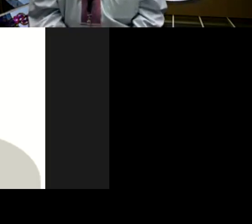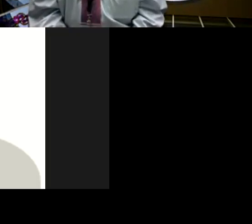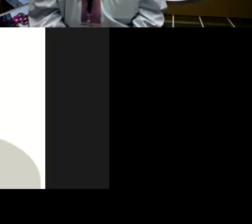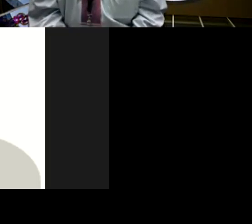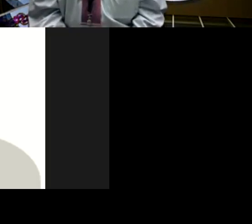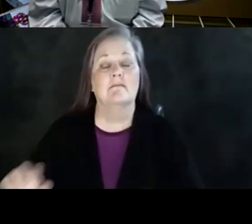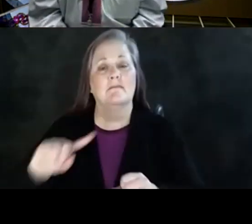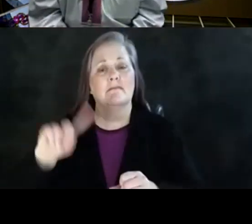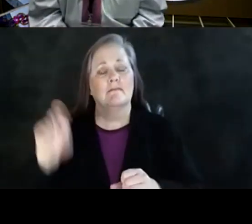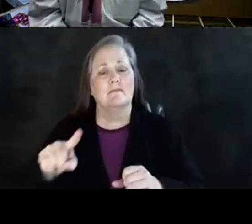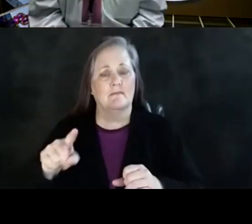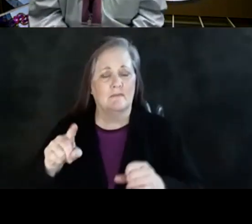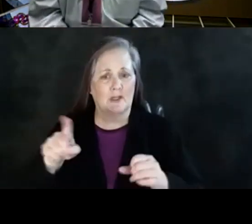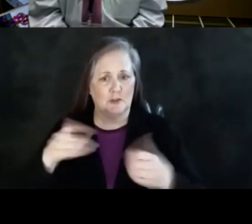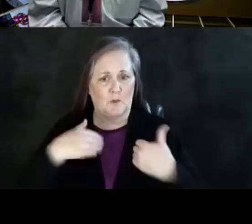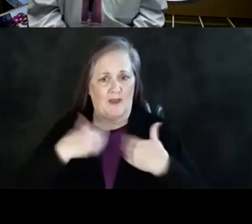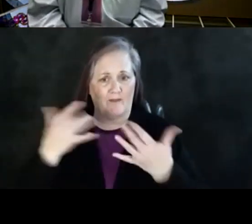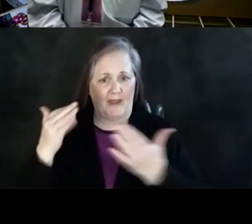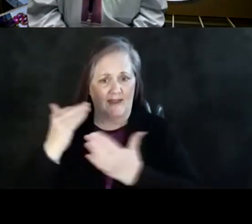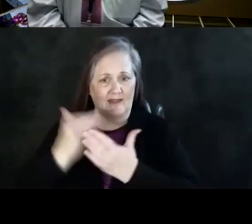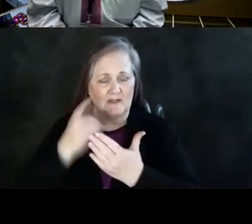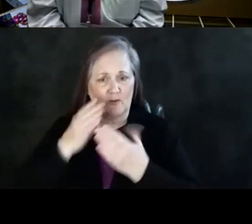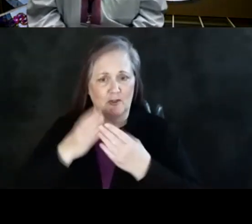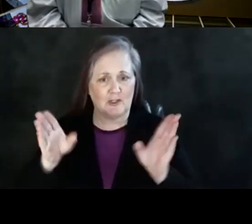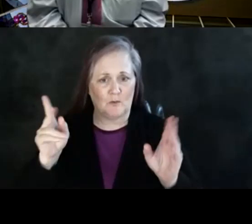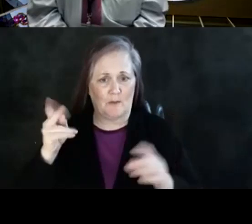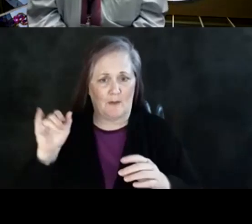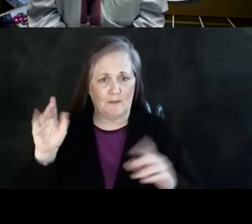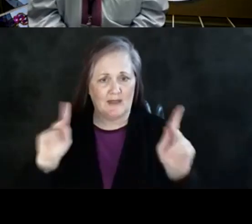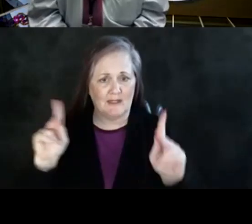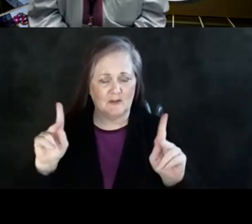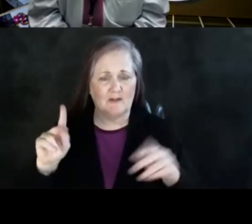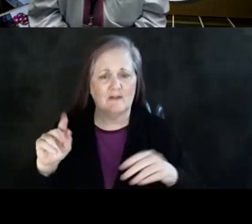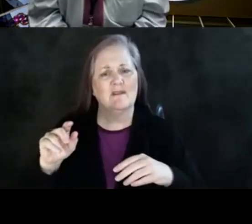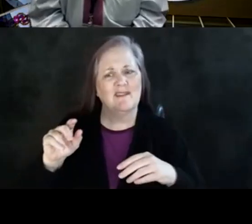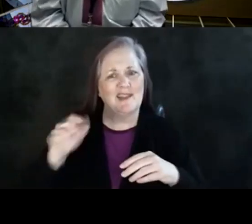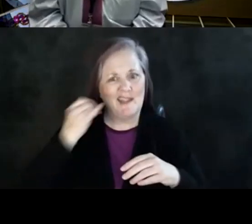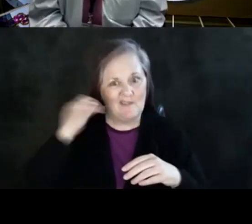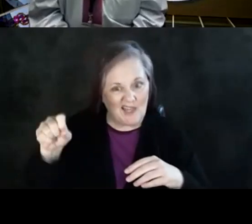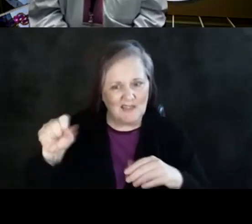list for the general population? And if so, how can you get on that wait list?